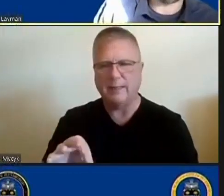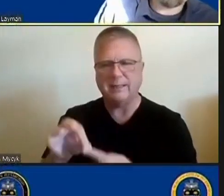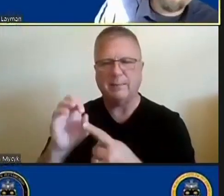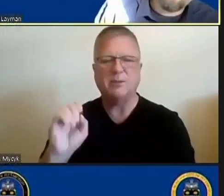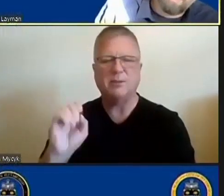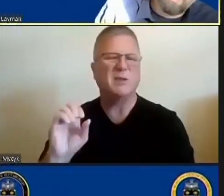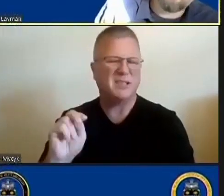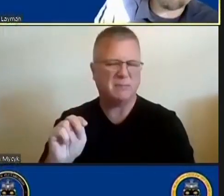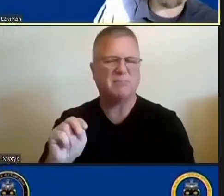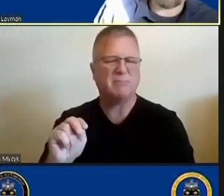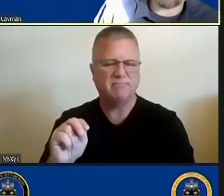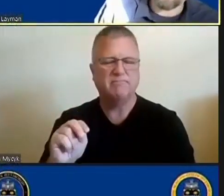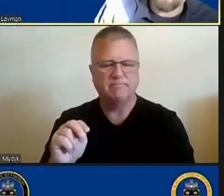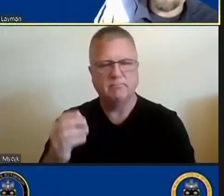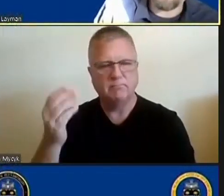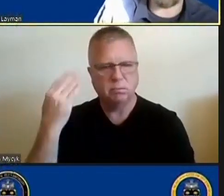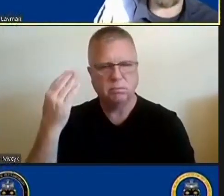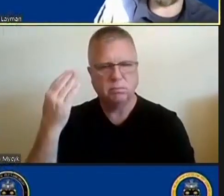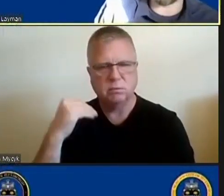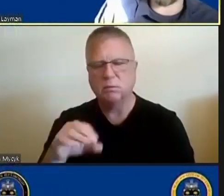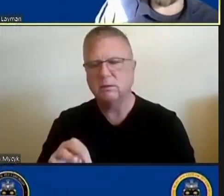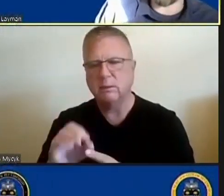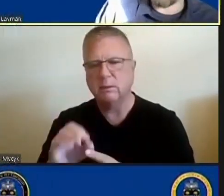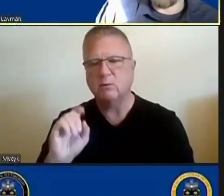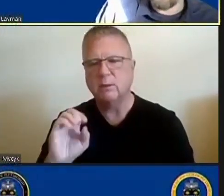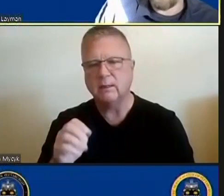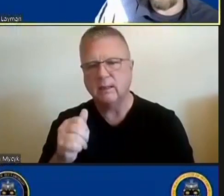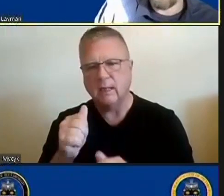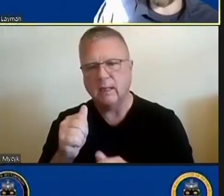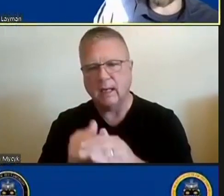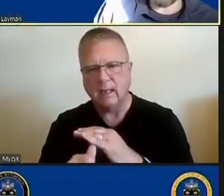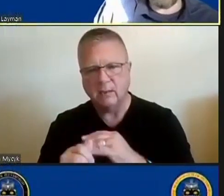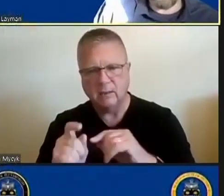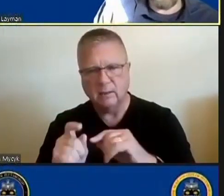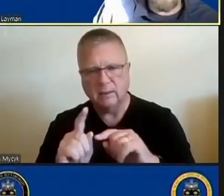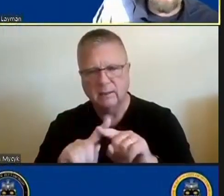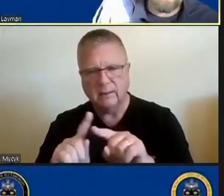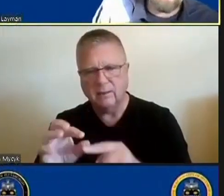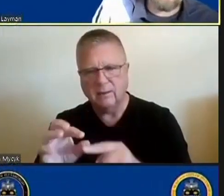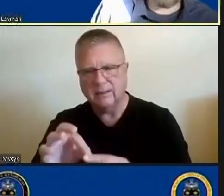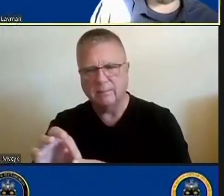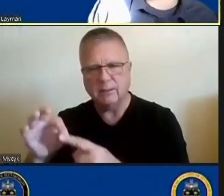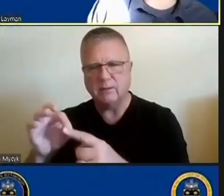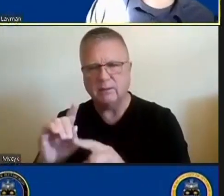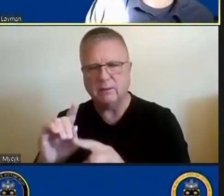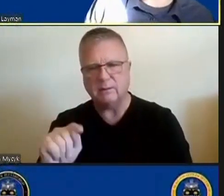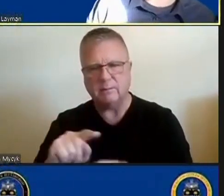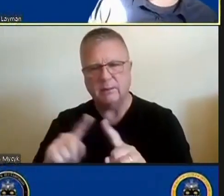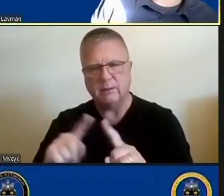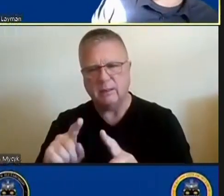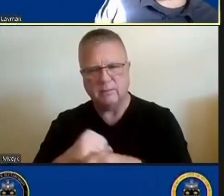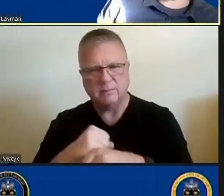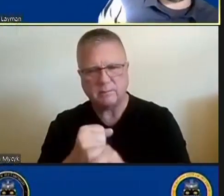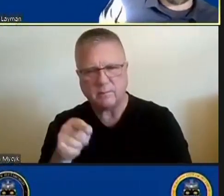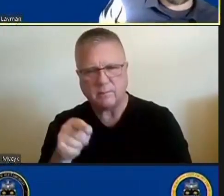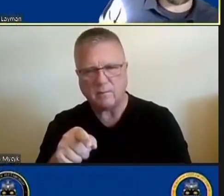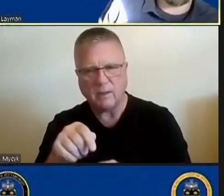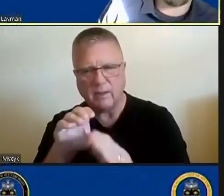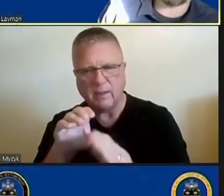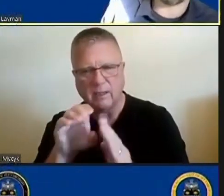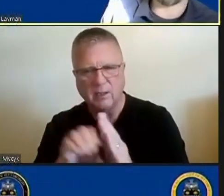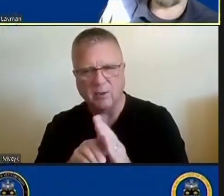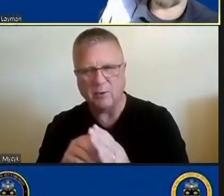So before, it was a special exception under certain districts. The way that it was constructed in the code was a little bit